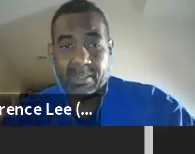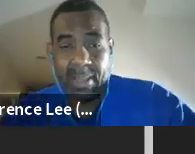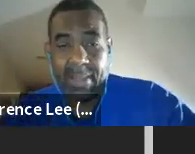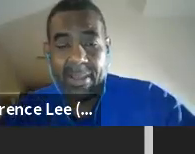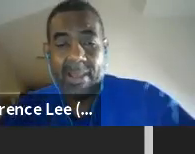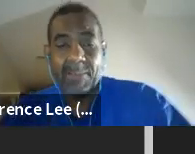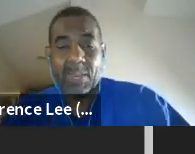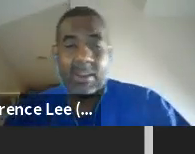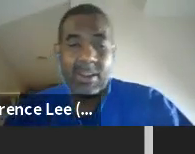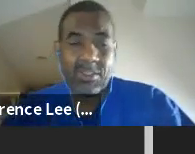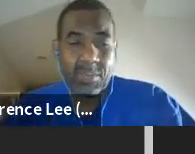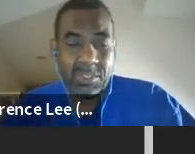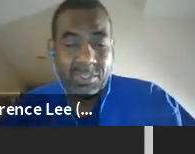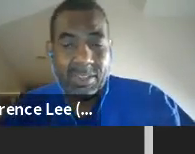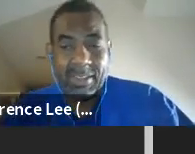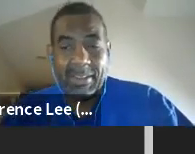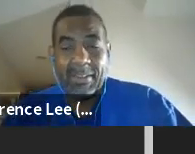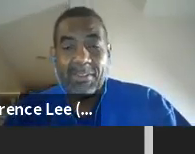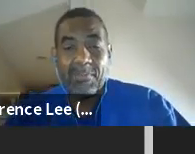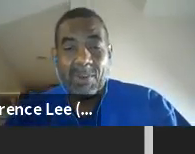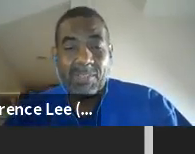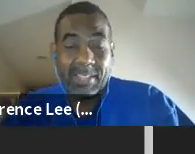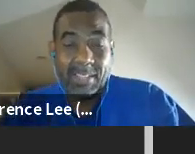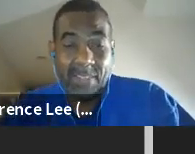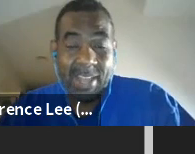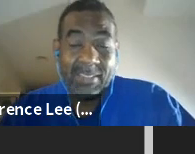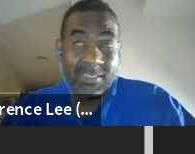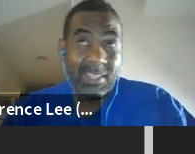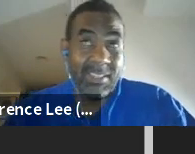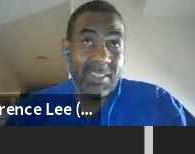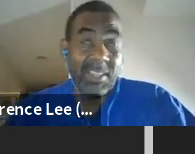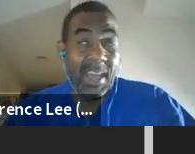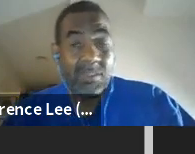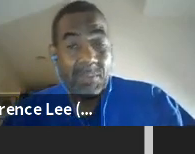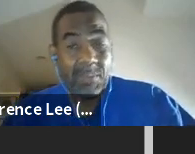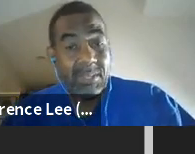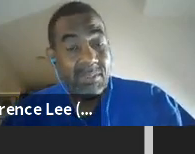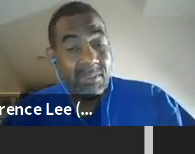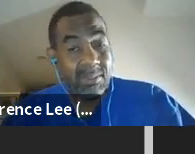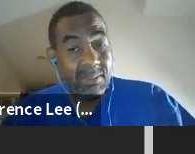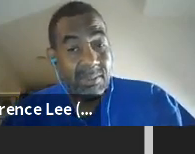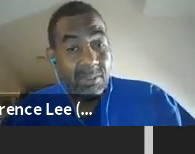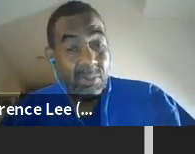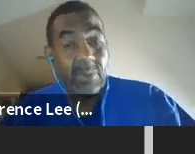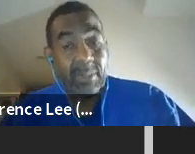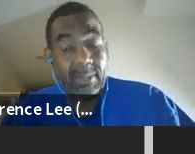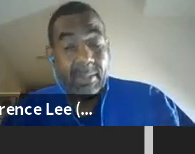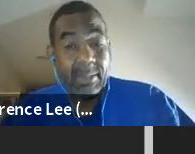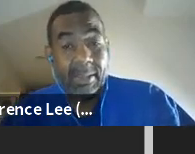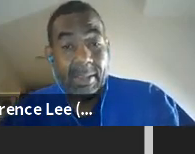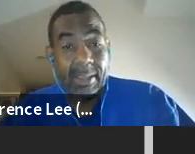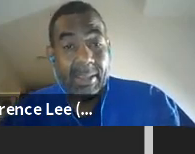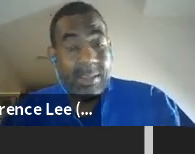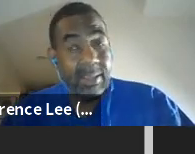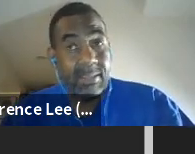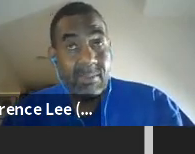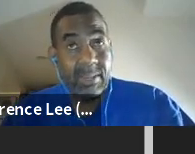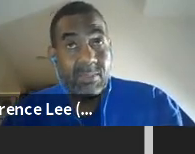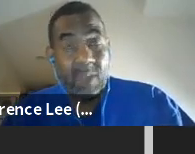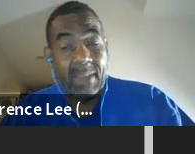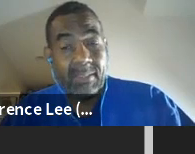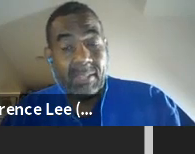Because I'll be quite honest with you, the most activity I see DC Housing Police doing